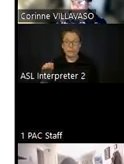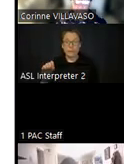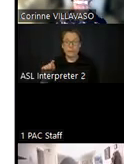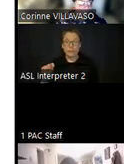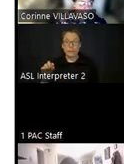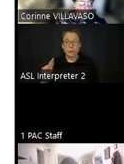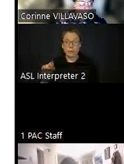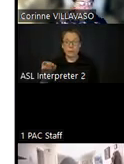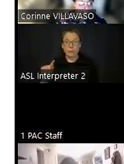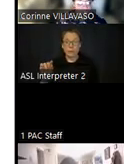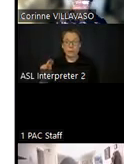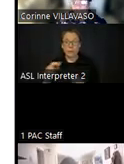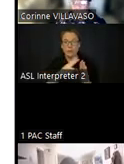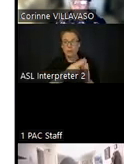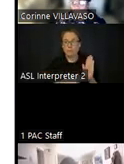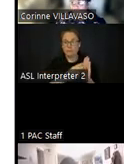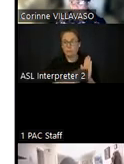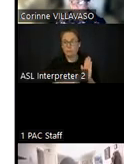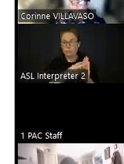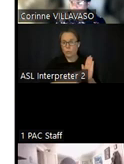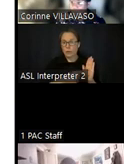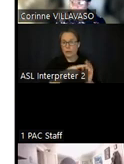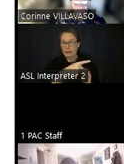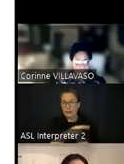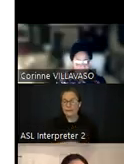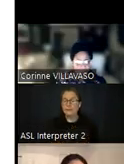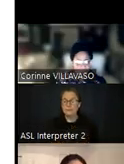Restrictions, and these are